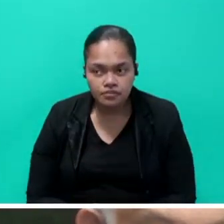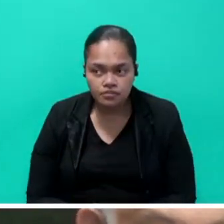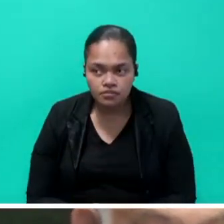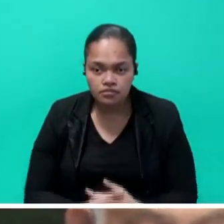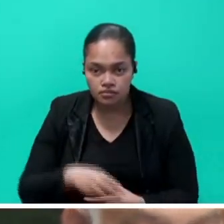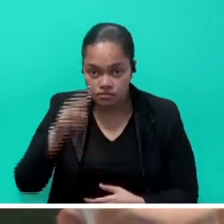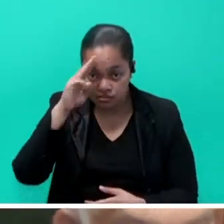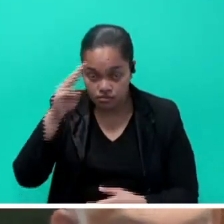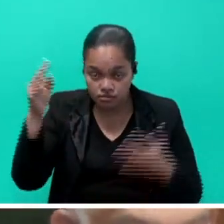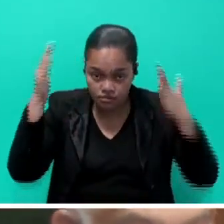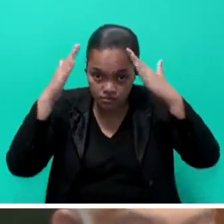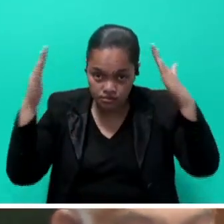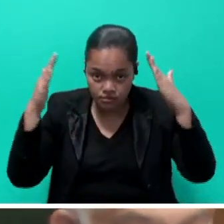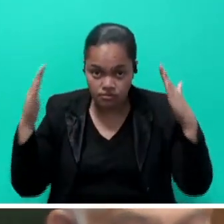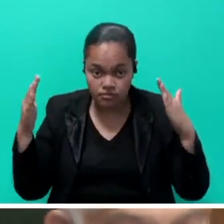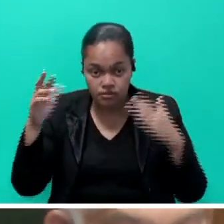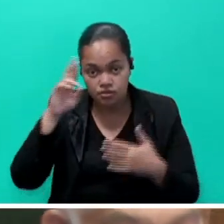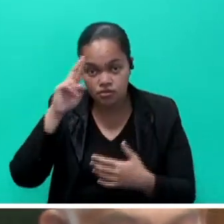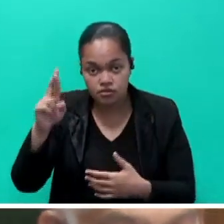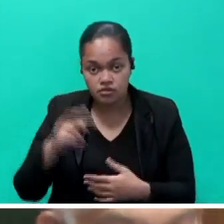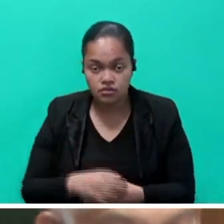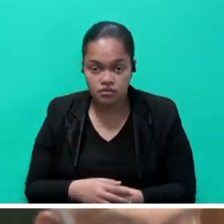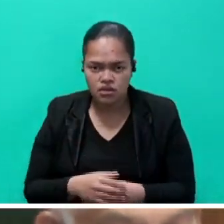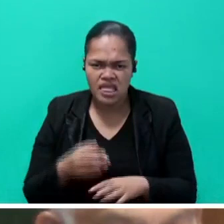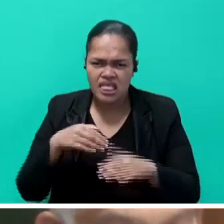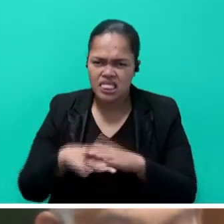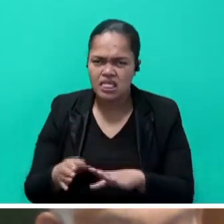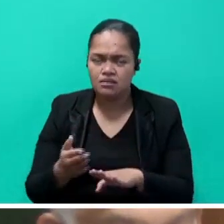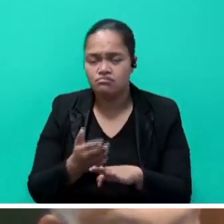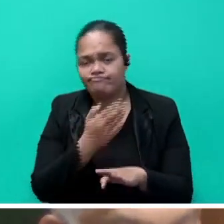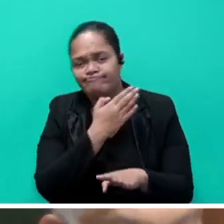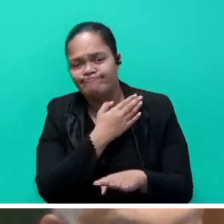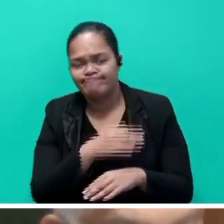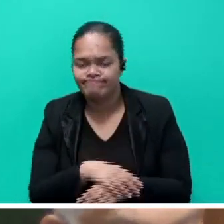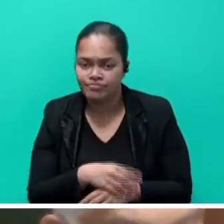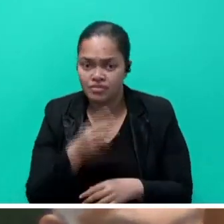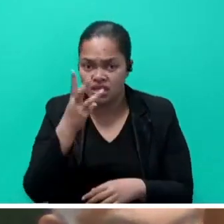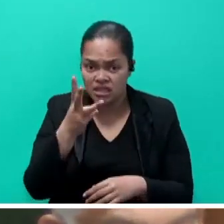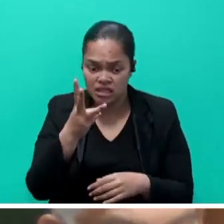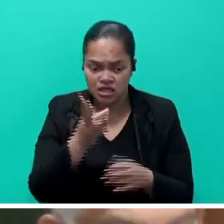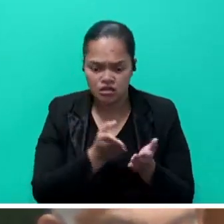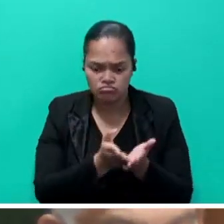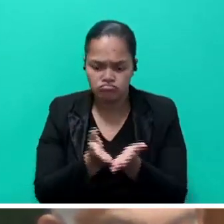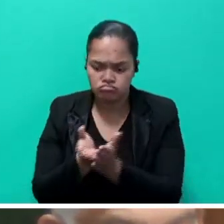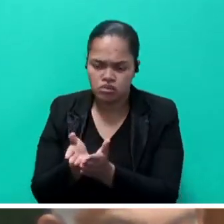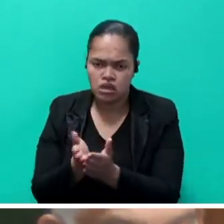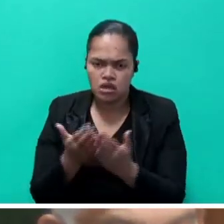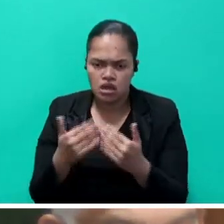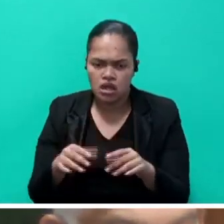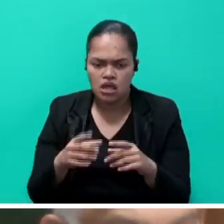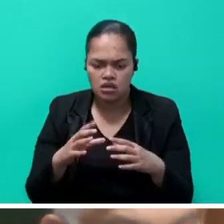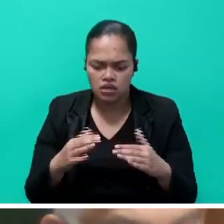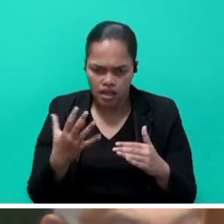Mr. Speaker, sir, in the past, 3 drainage boards were set up in the 3